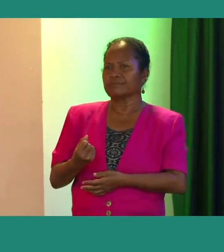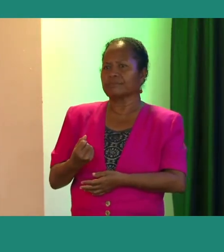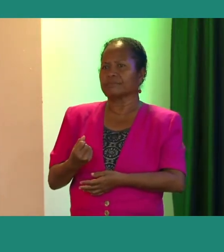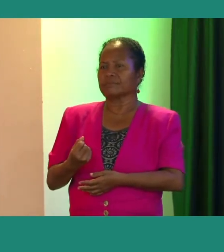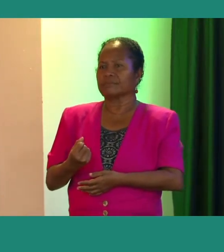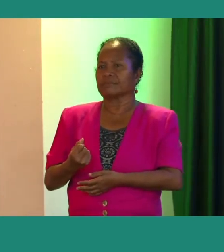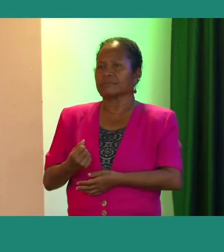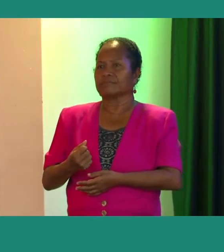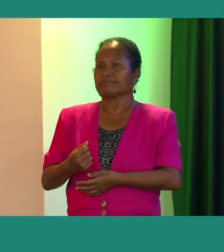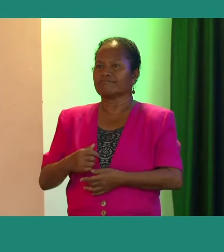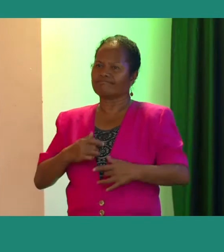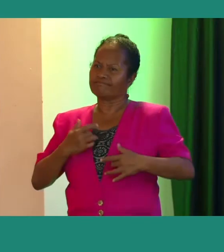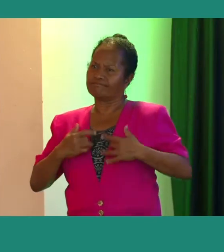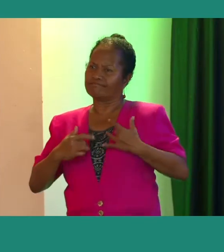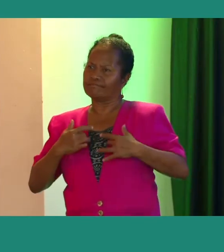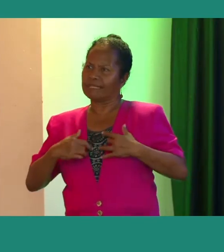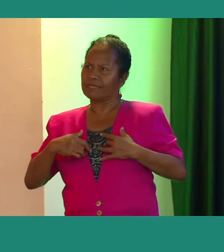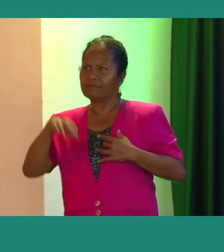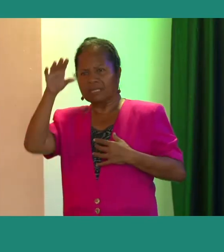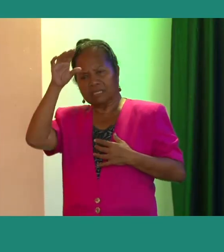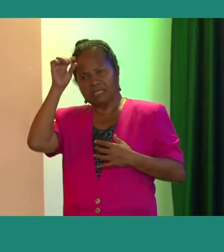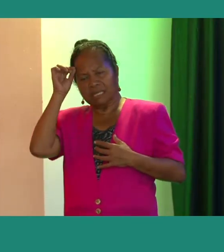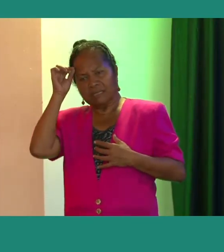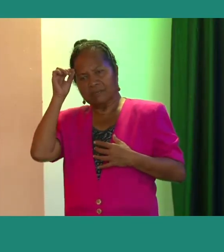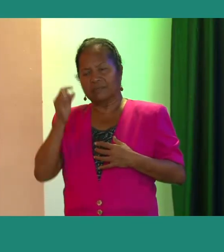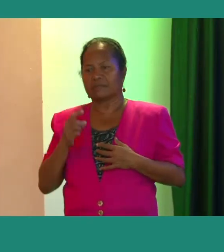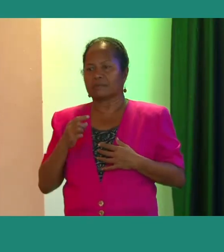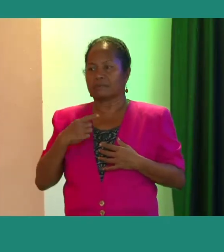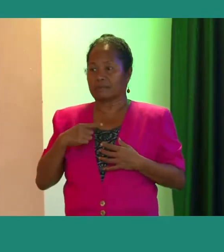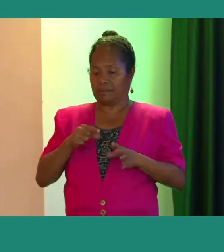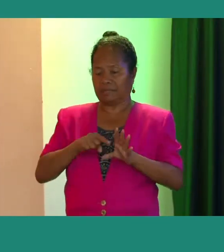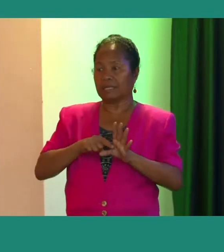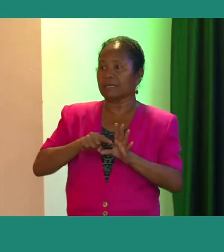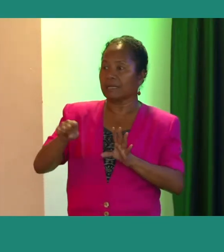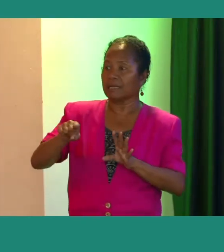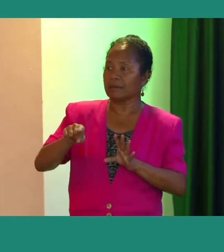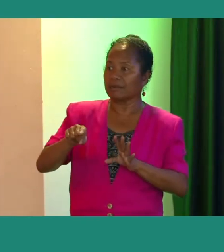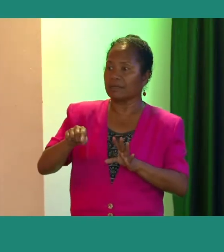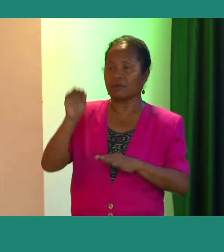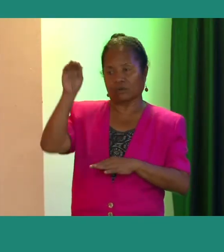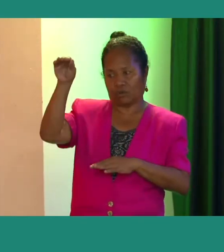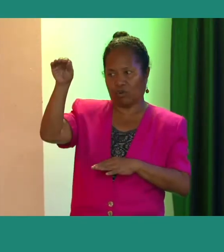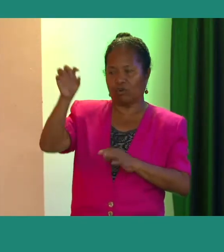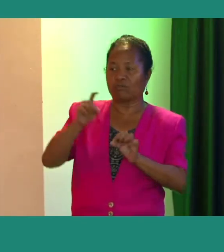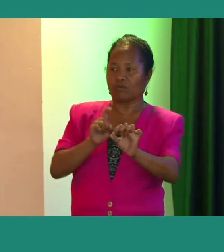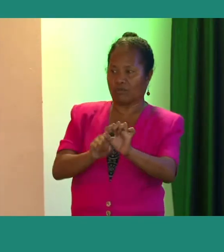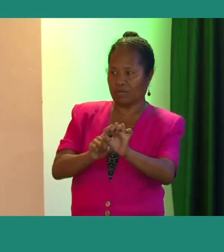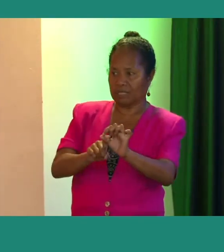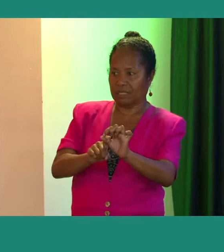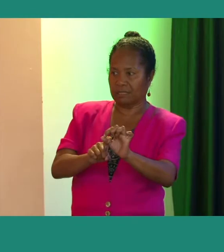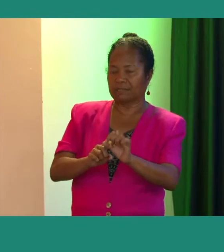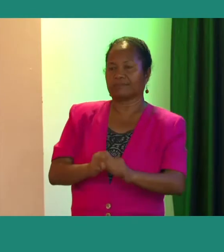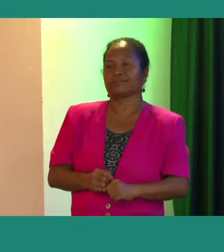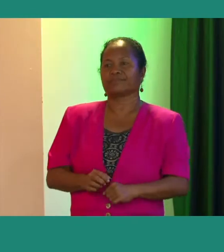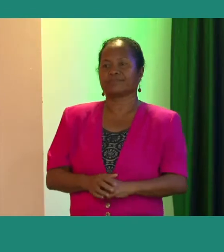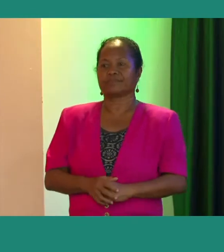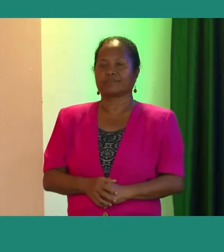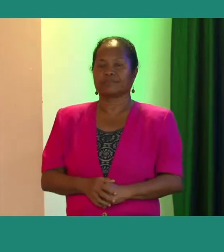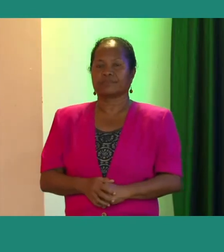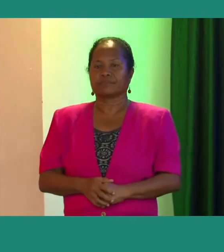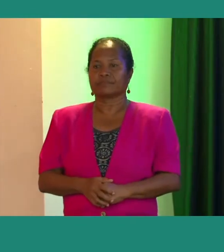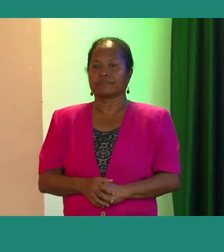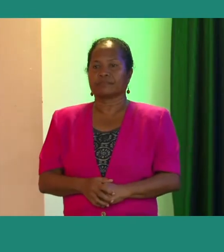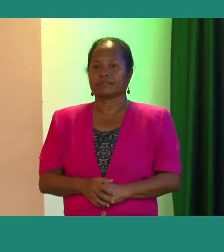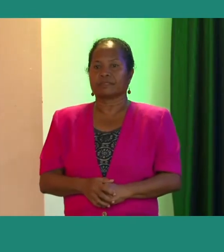leaving insights and takeaway questions for you, but I'd be interested to also hear what questions you might have as well.